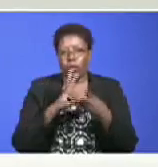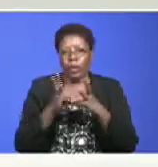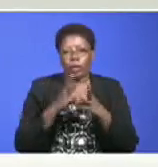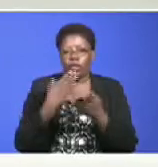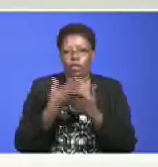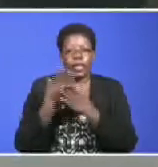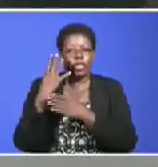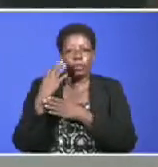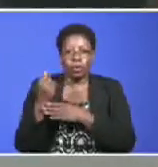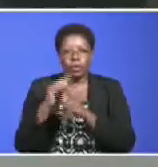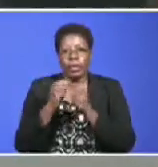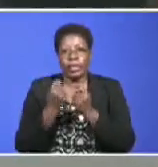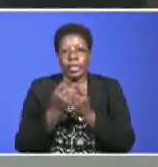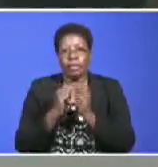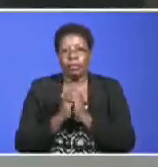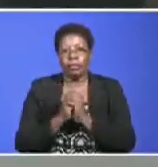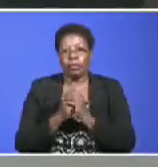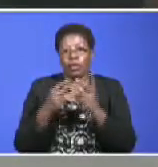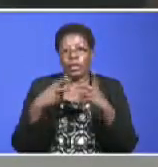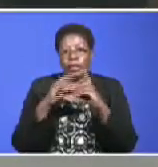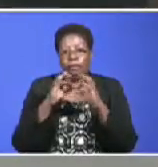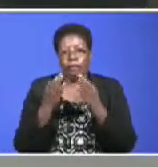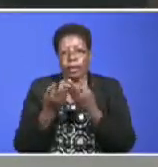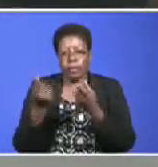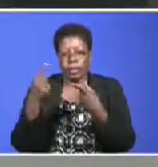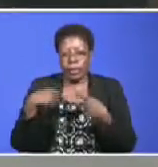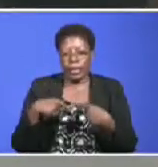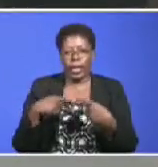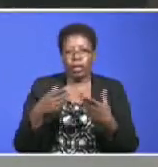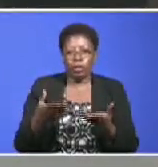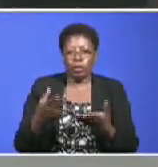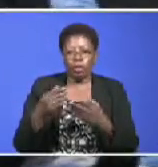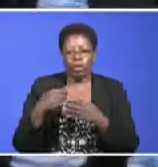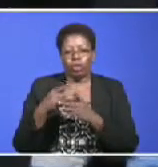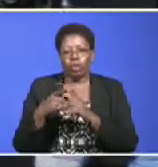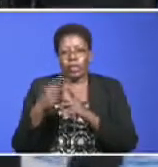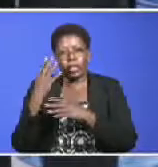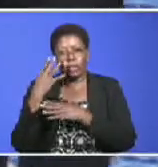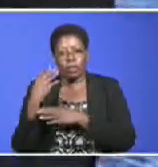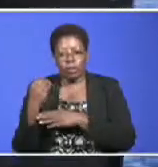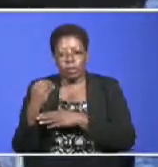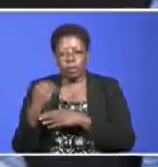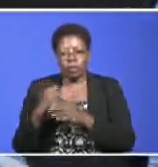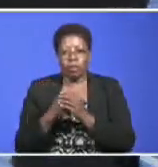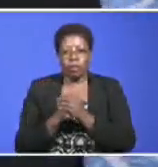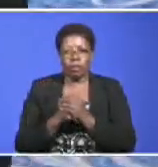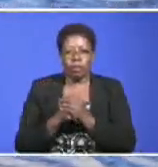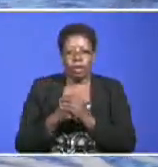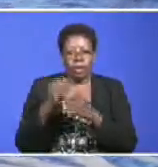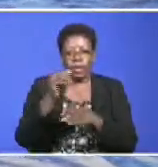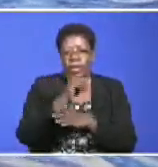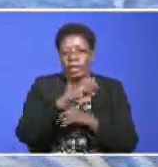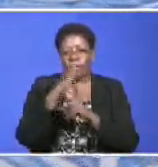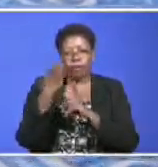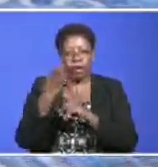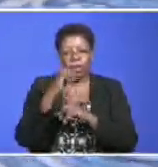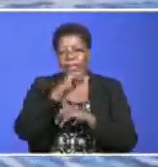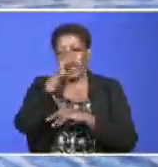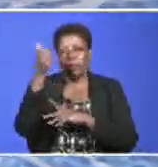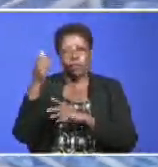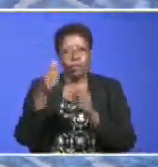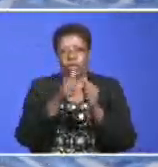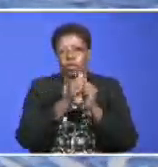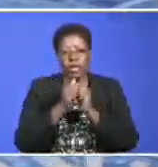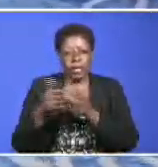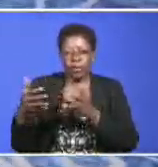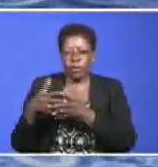for me and my teammates. Families coming down now and just being able to experience the whole atmosphere together as a big football